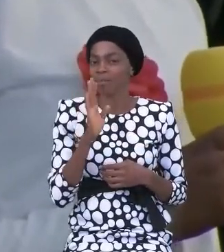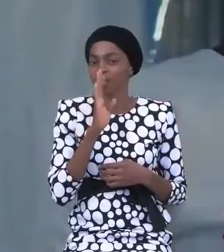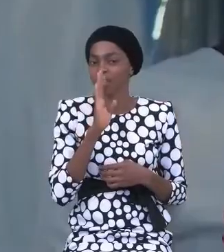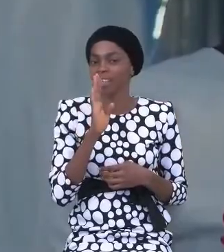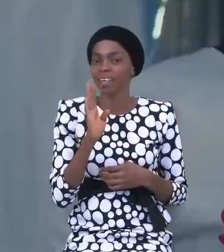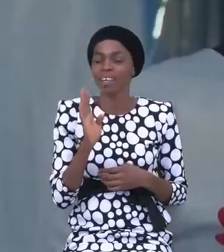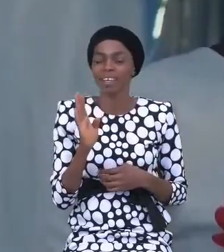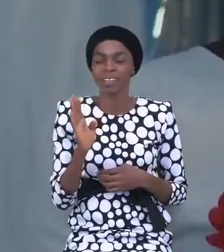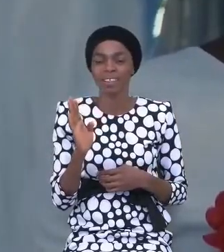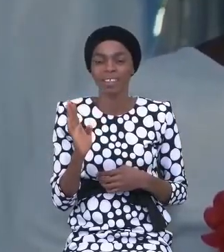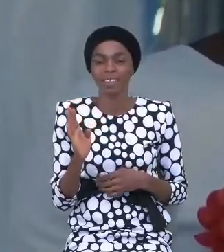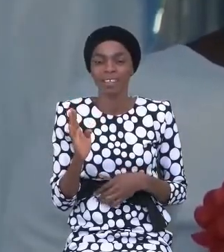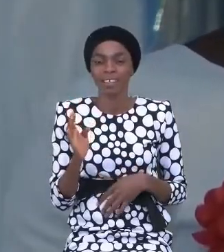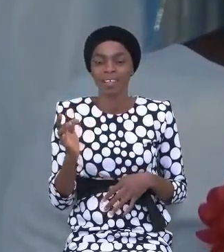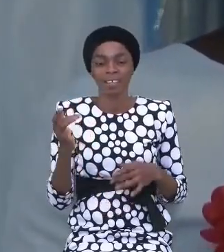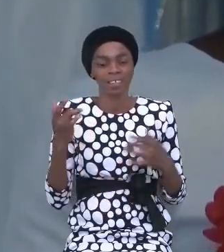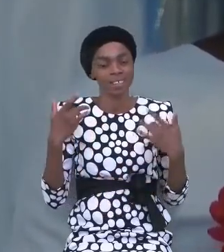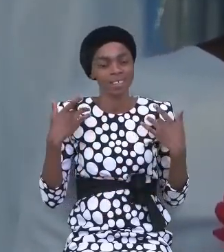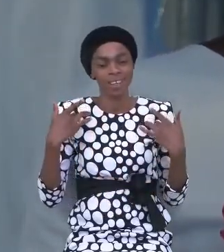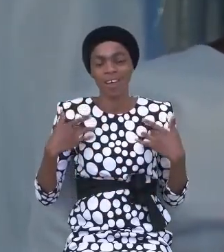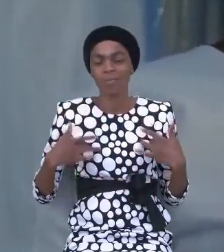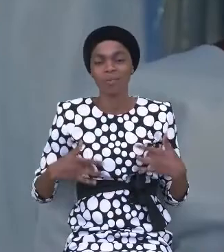never been